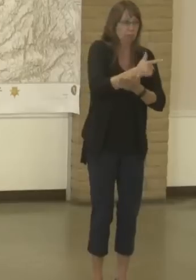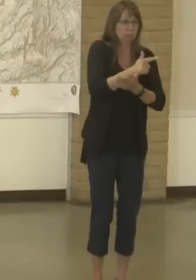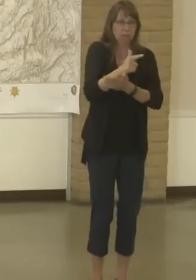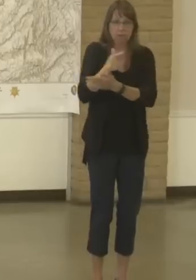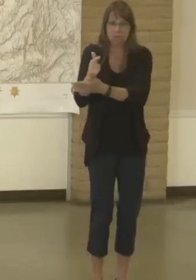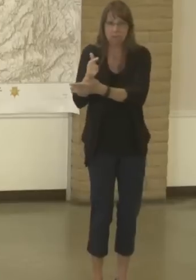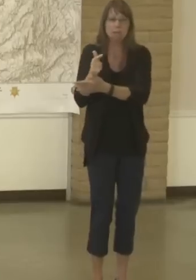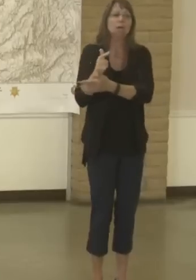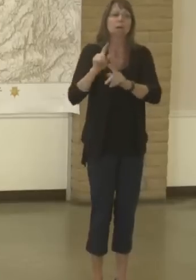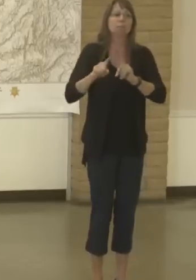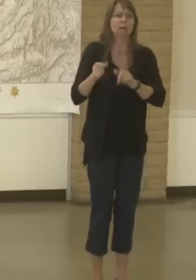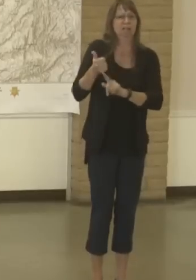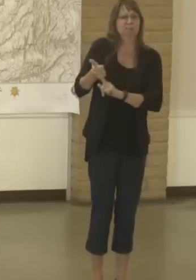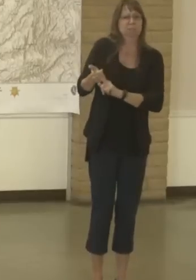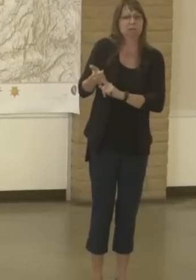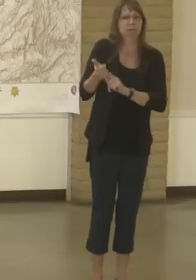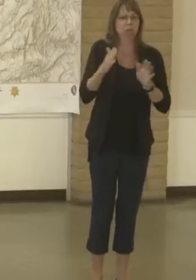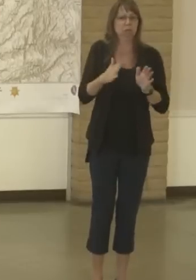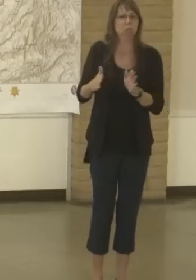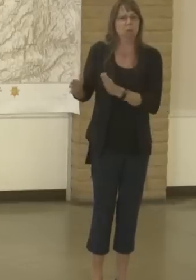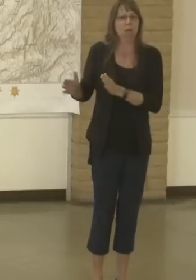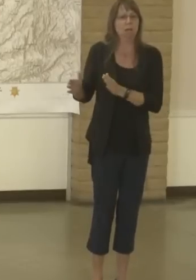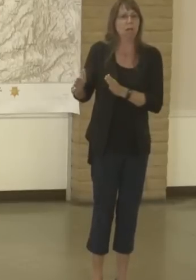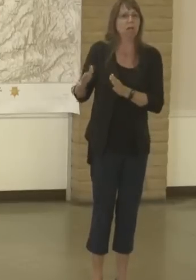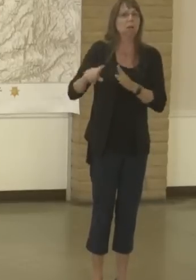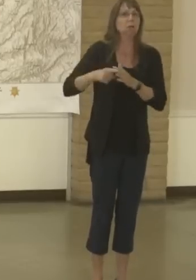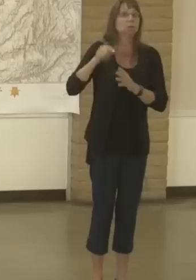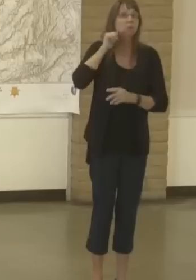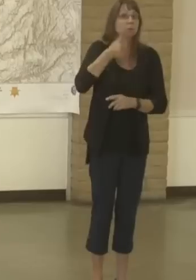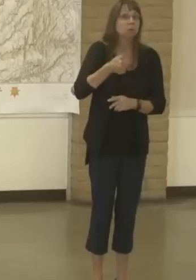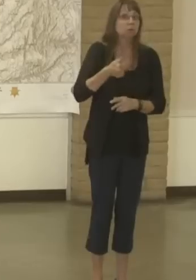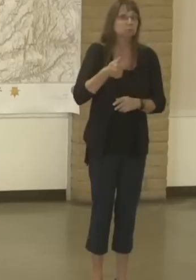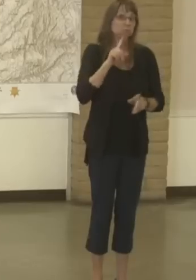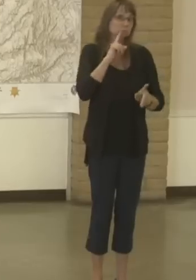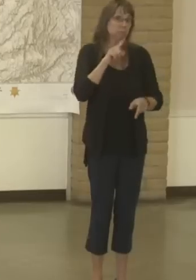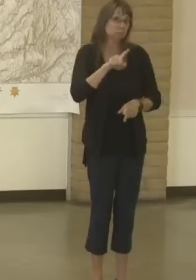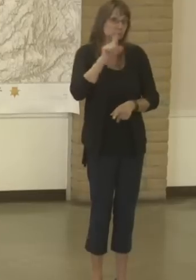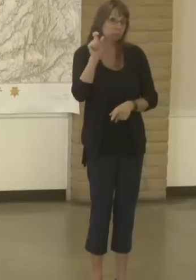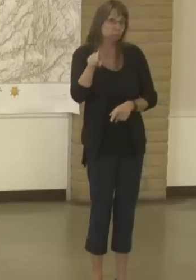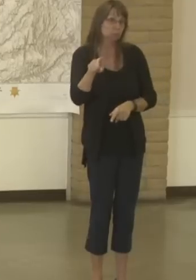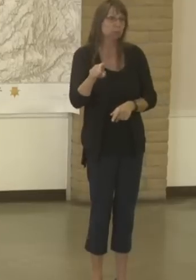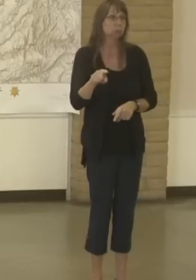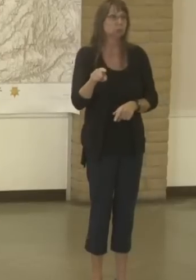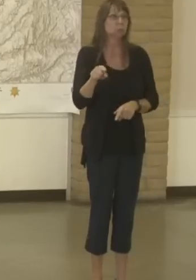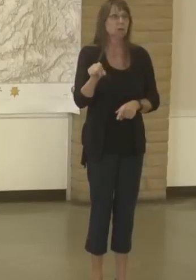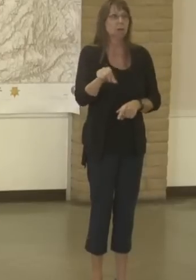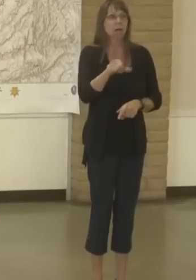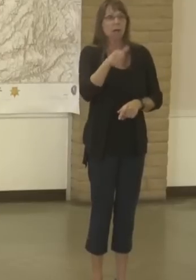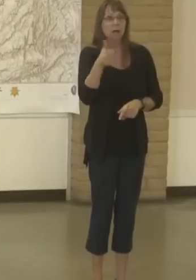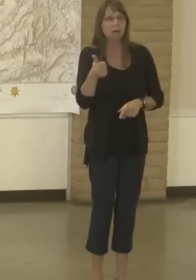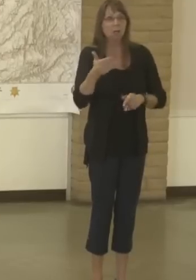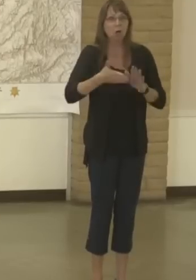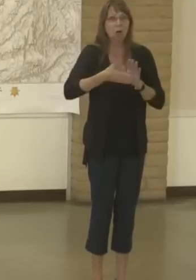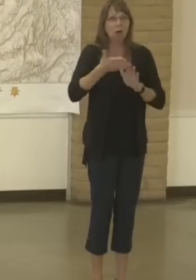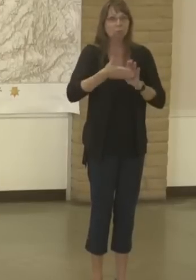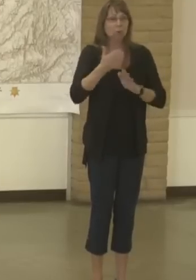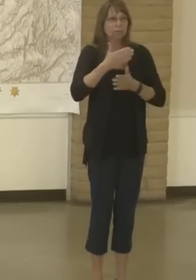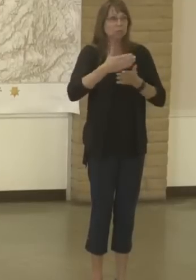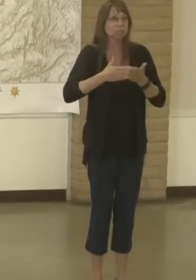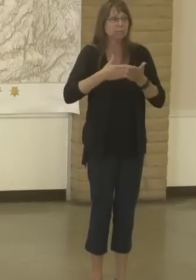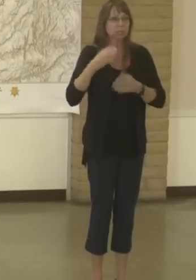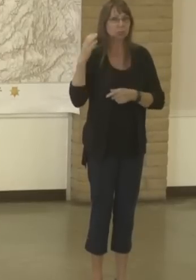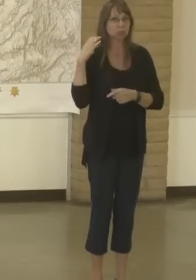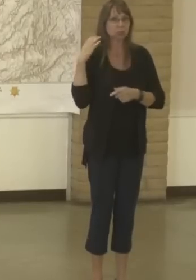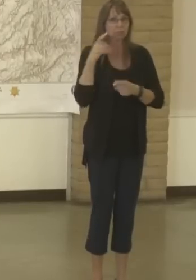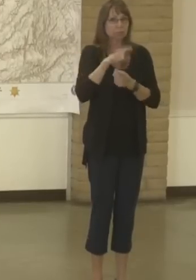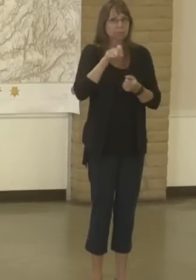and that will start tomorrow. Does that answer your question? Okay. Any questions for the operations section chief specific to